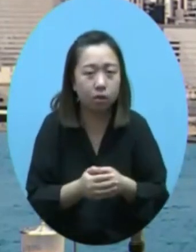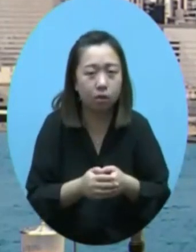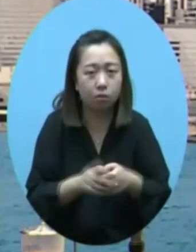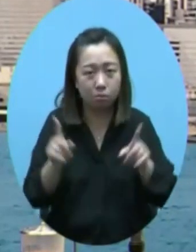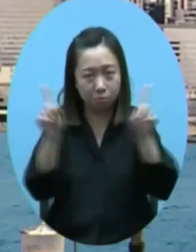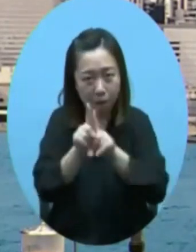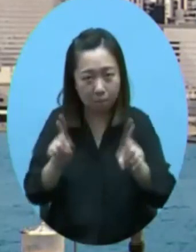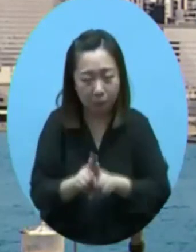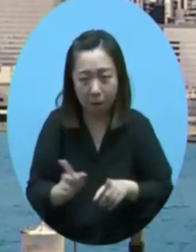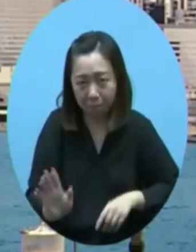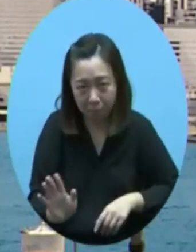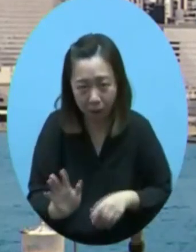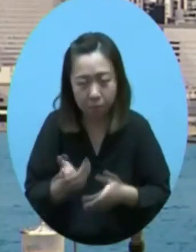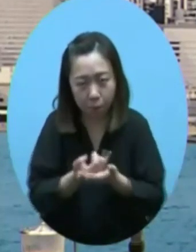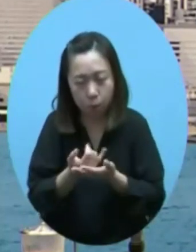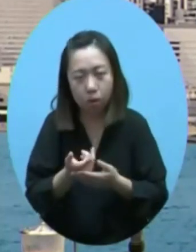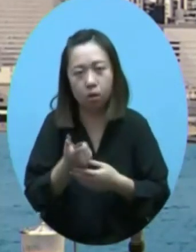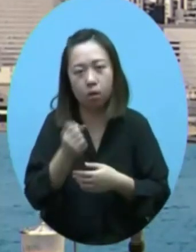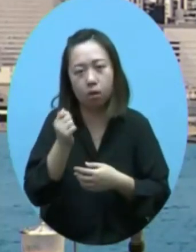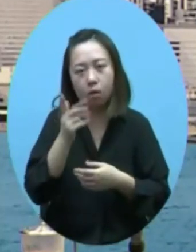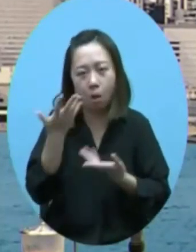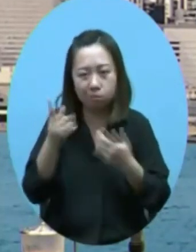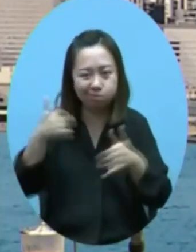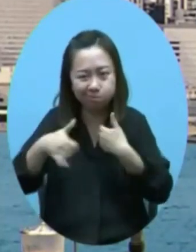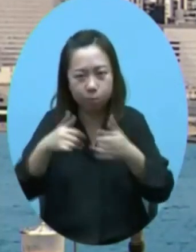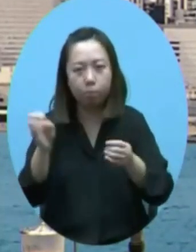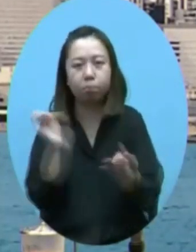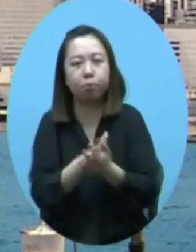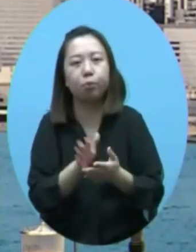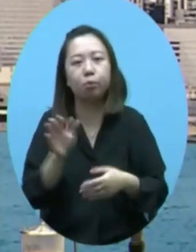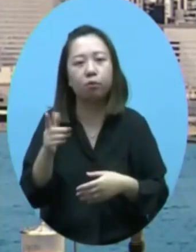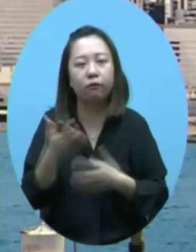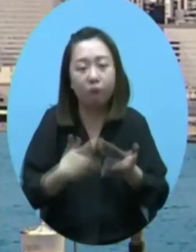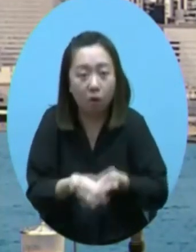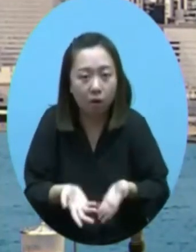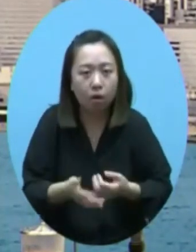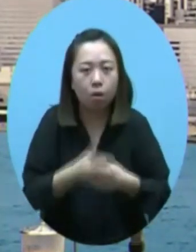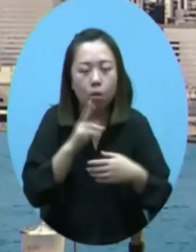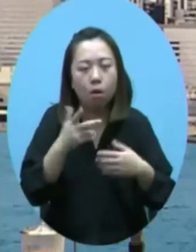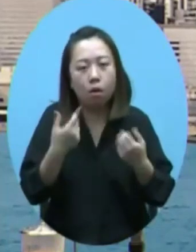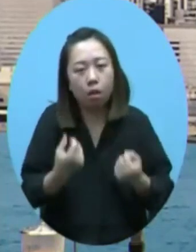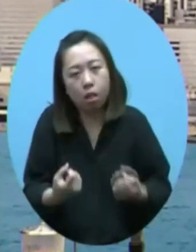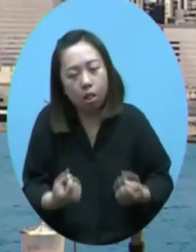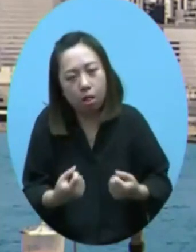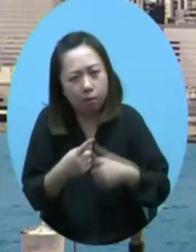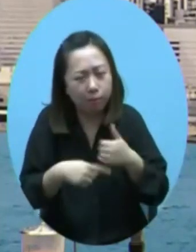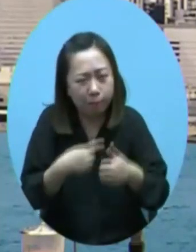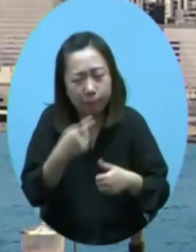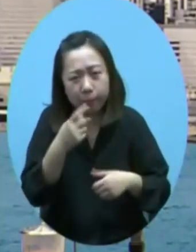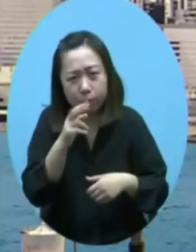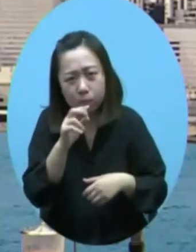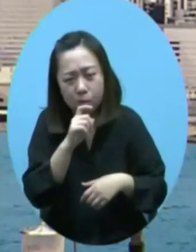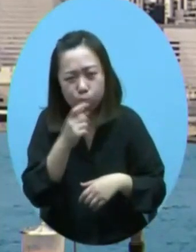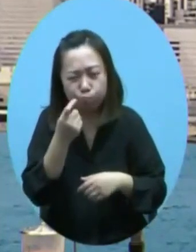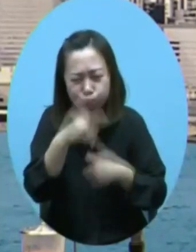I think the most important is that those with mild symptoms, they go to seek medical advice as soon